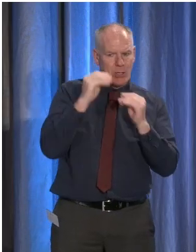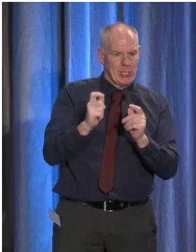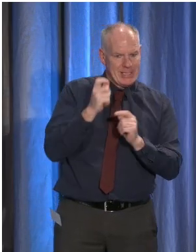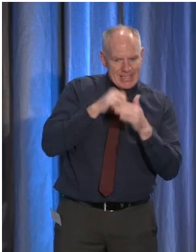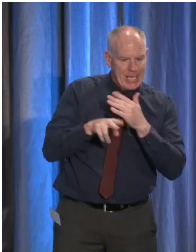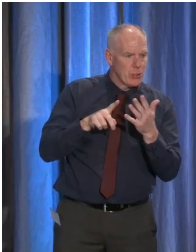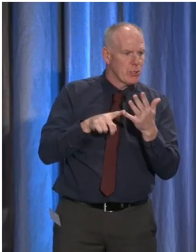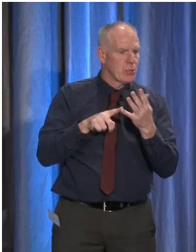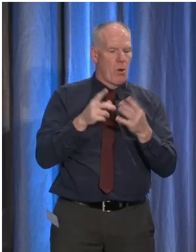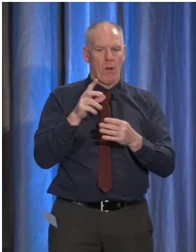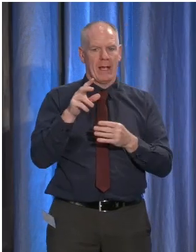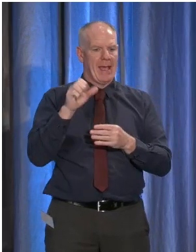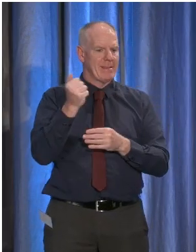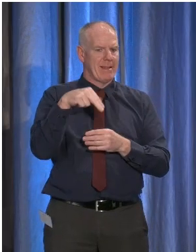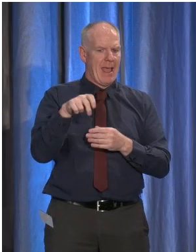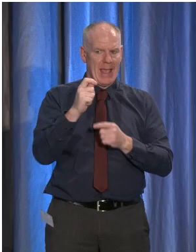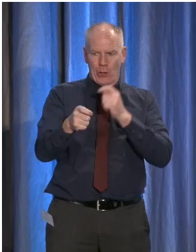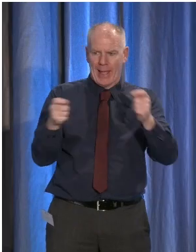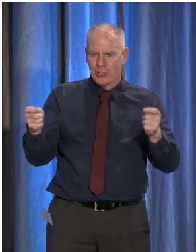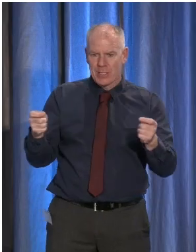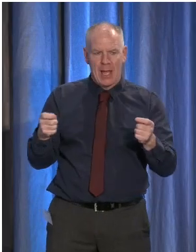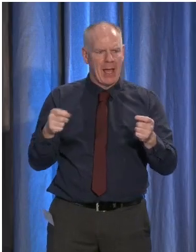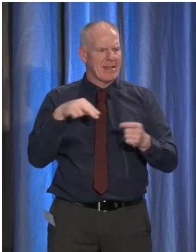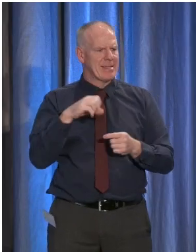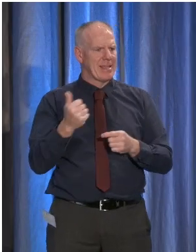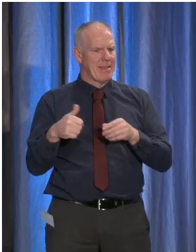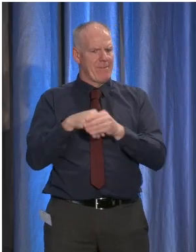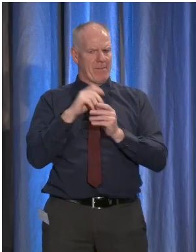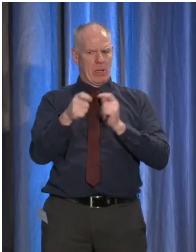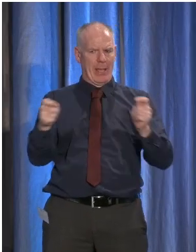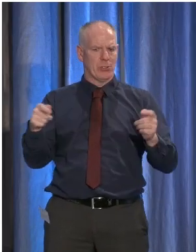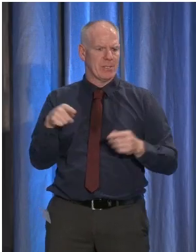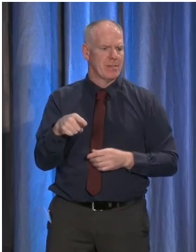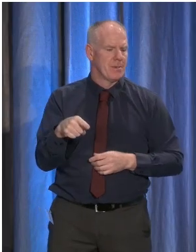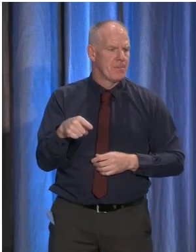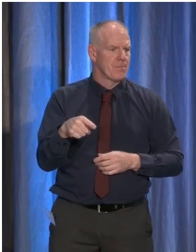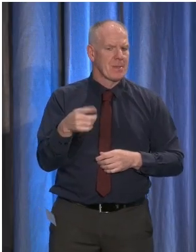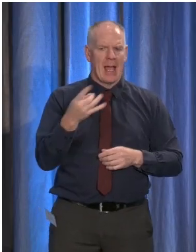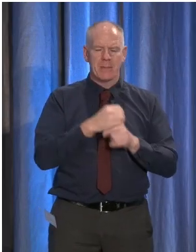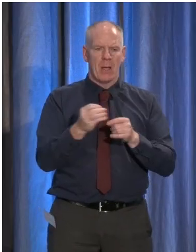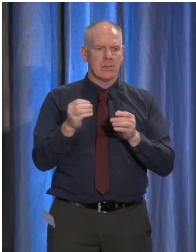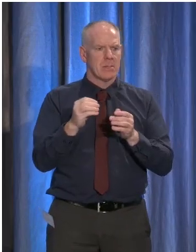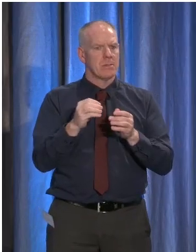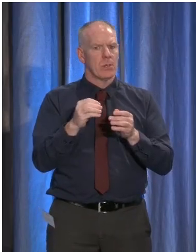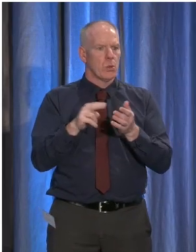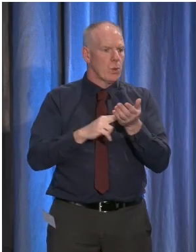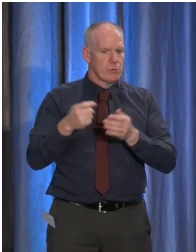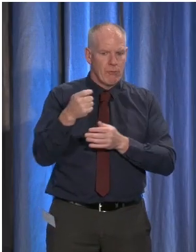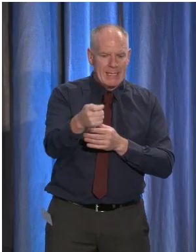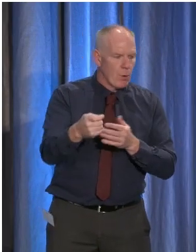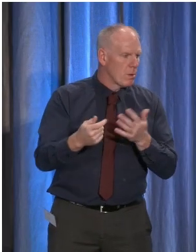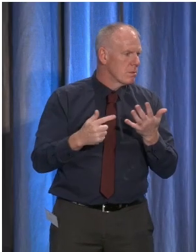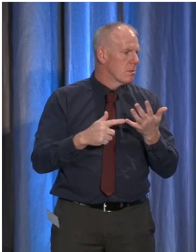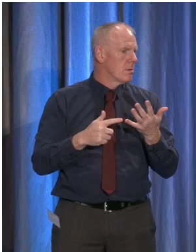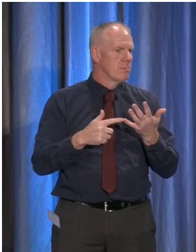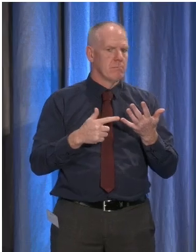needs assistants allocations and the NCSE's role in that. We asked them about applications and allocations for transport,